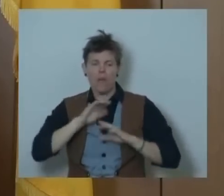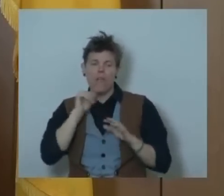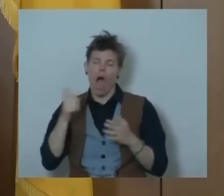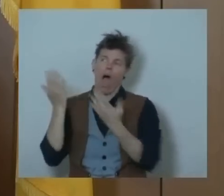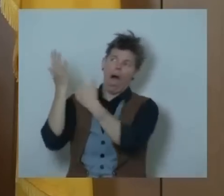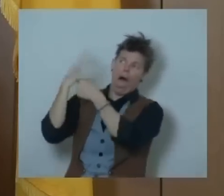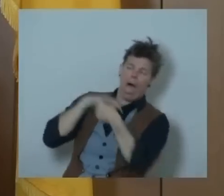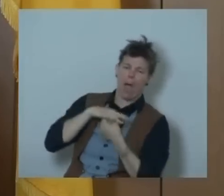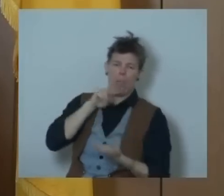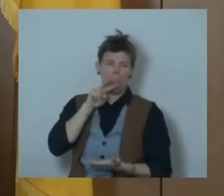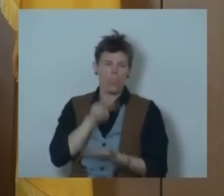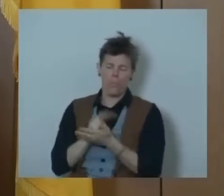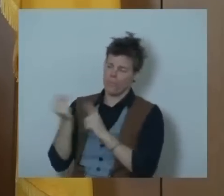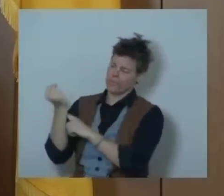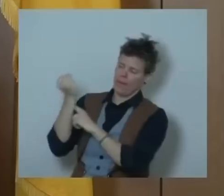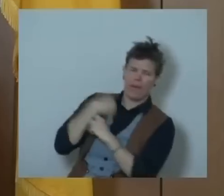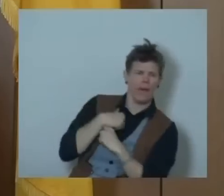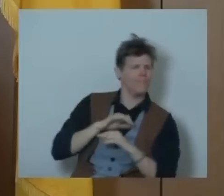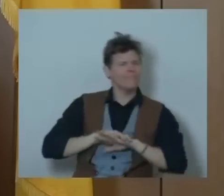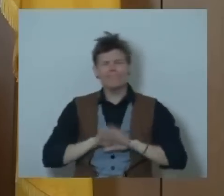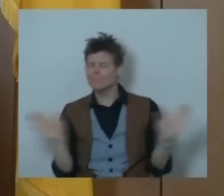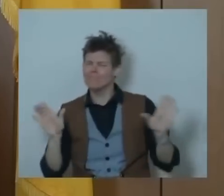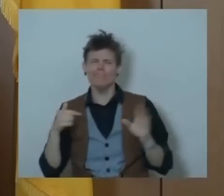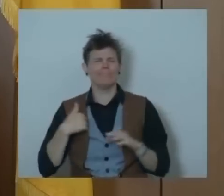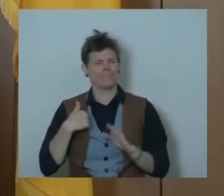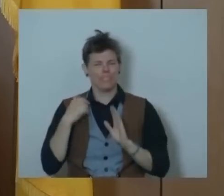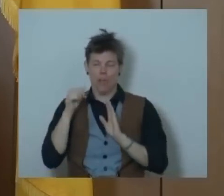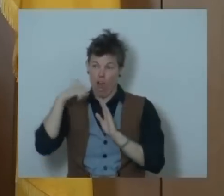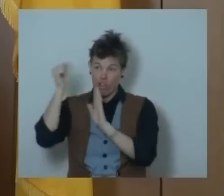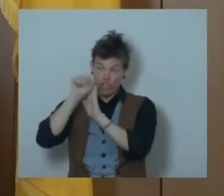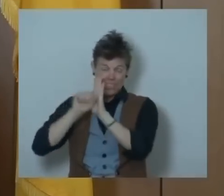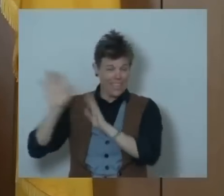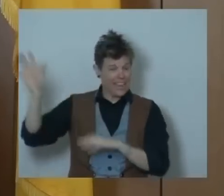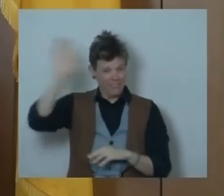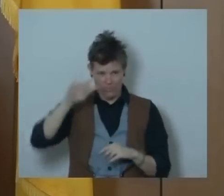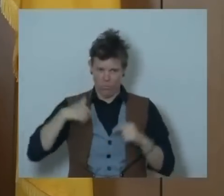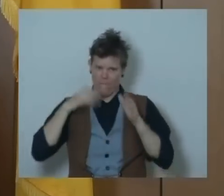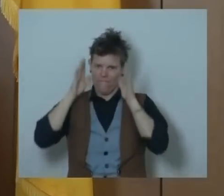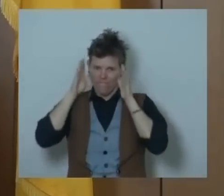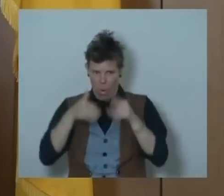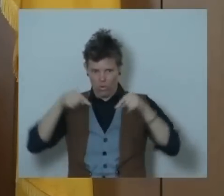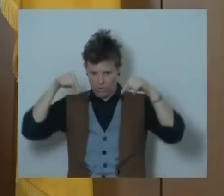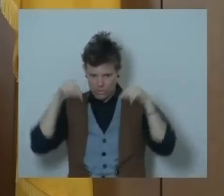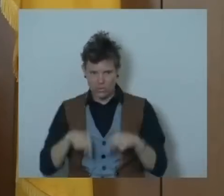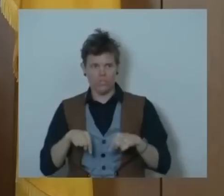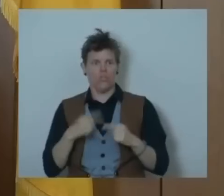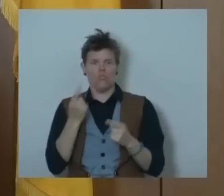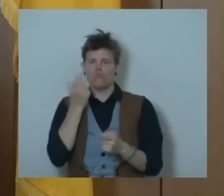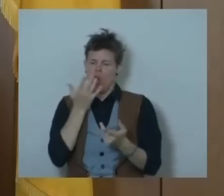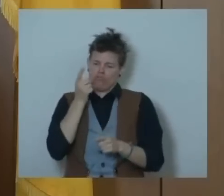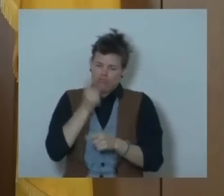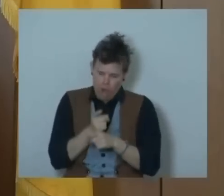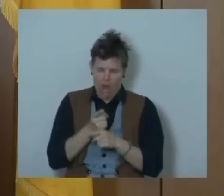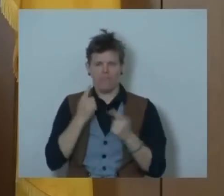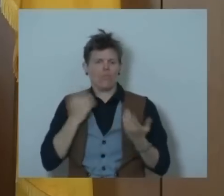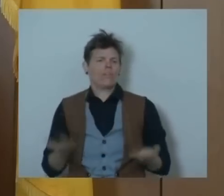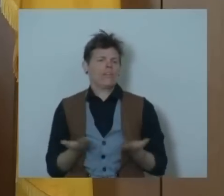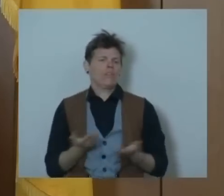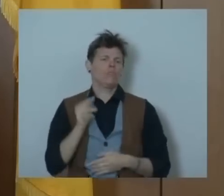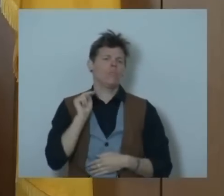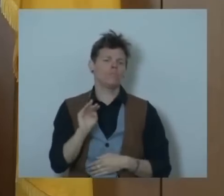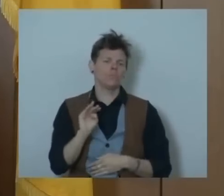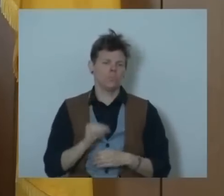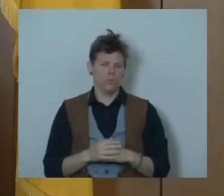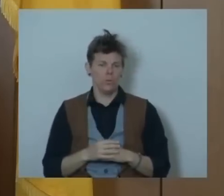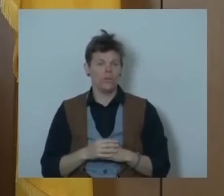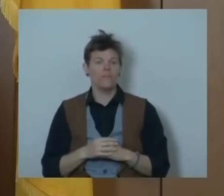in other states. We're going to focus on what's right for New Mexico, and because we do that, New Mexicans, we're going to get it right.